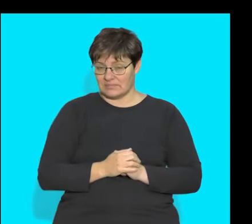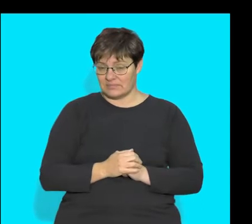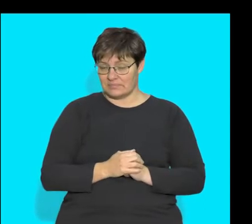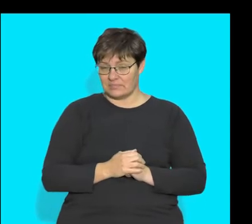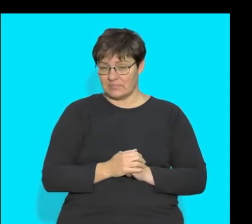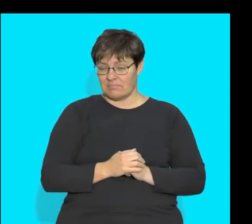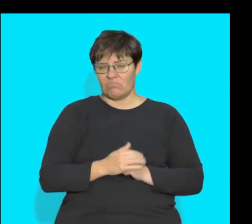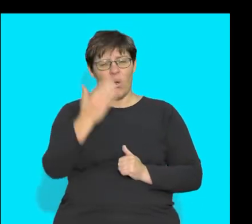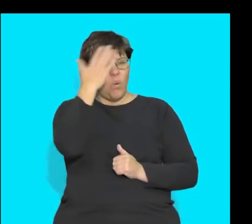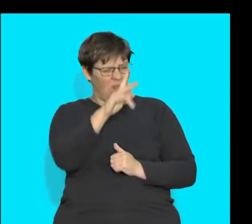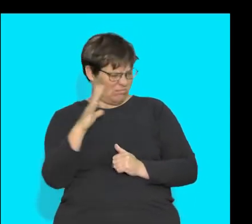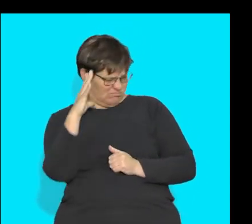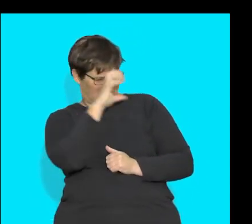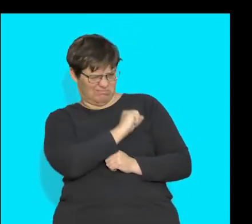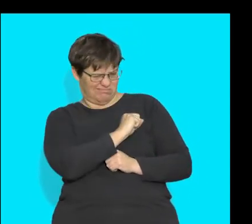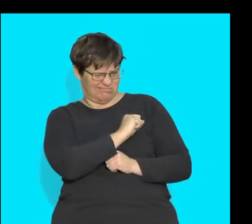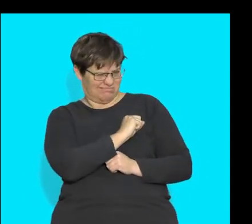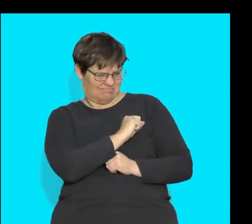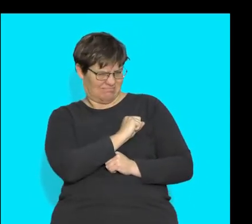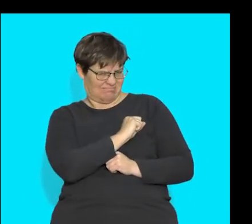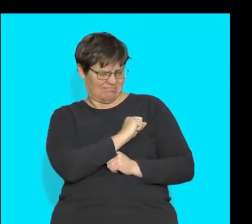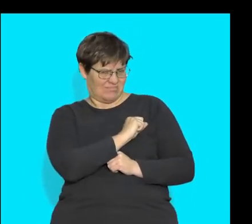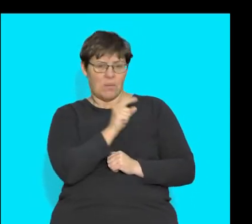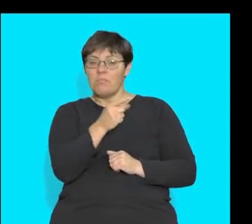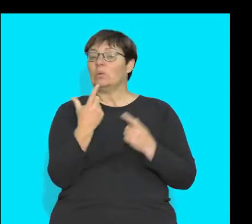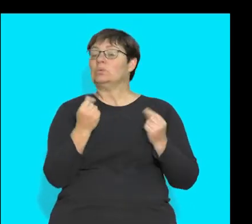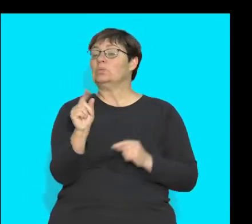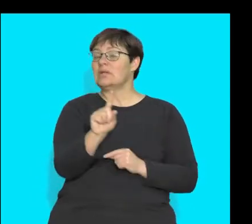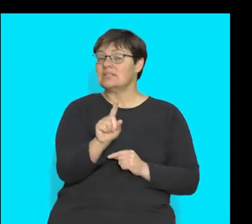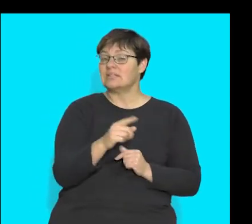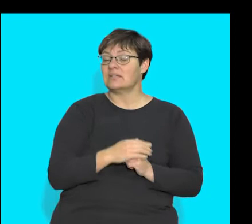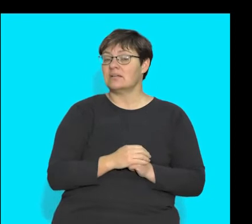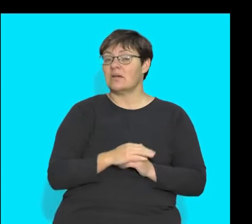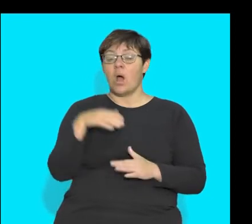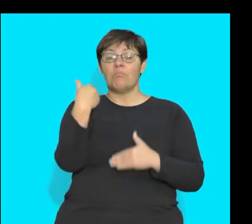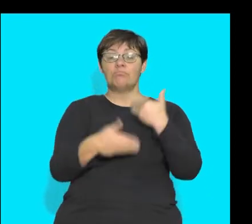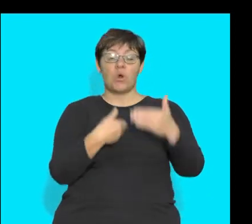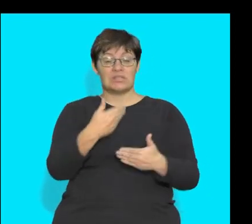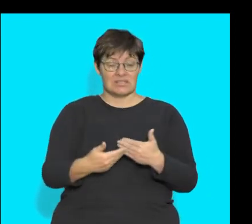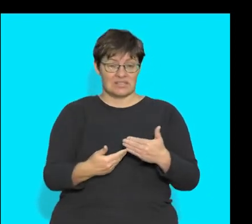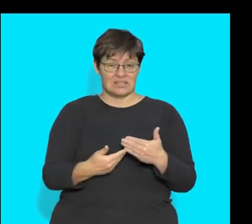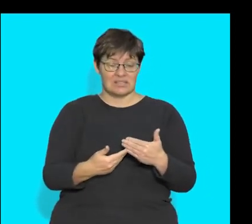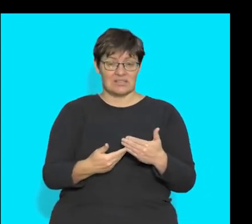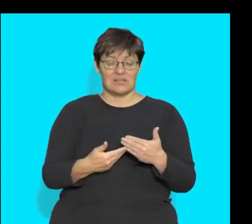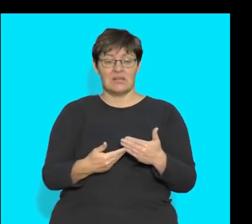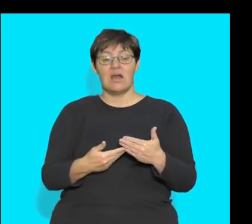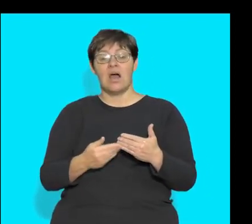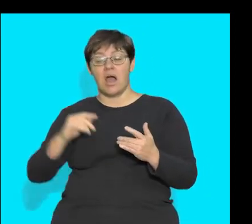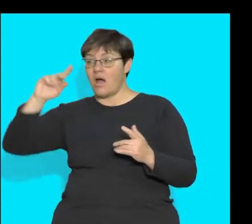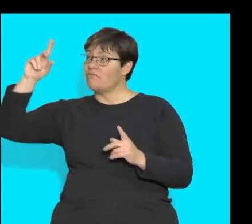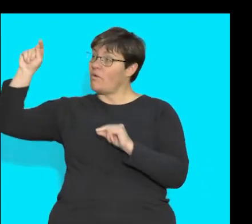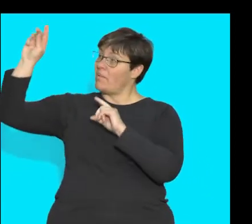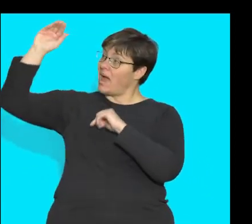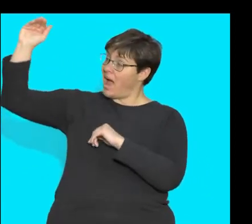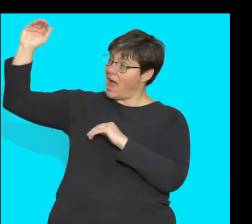plant. Now, I know this is a weird concept for you, but what has it been able to do? That process of diffusion,